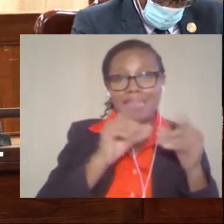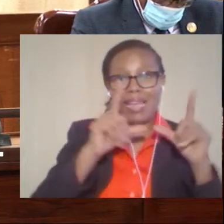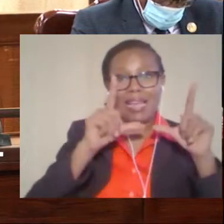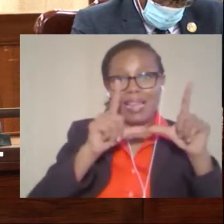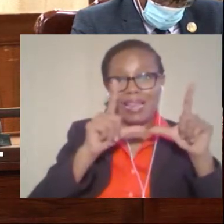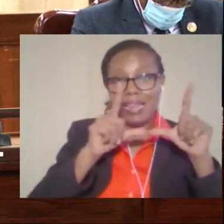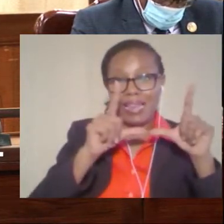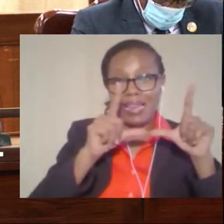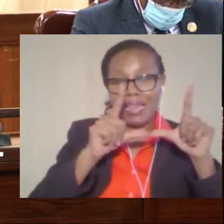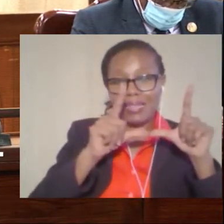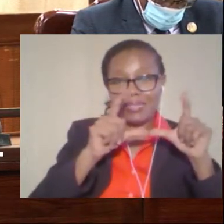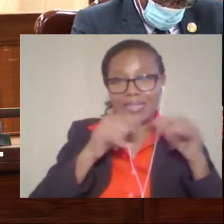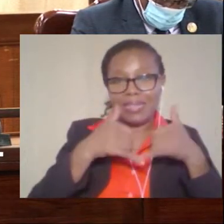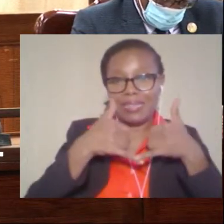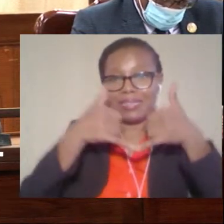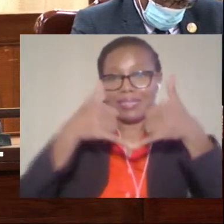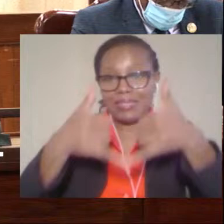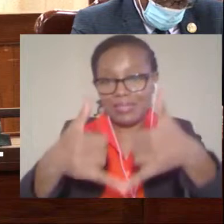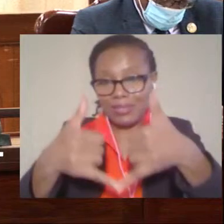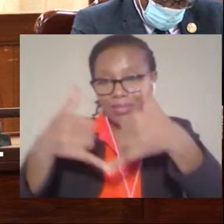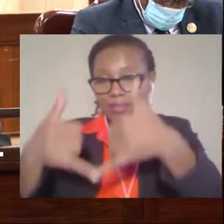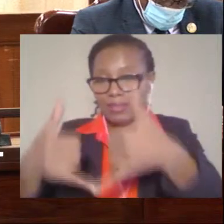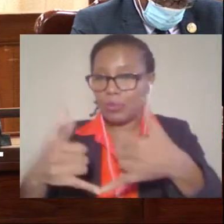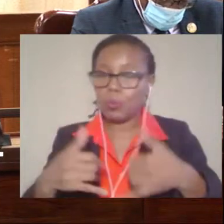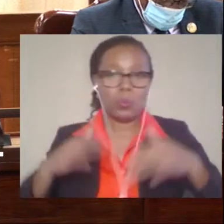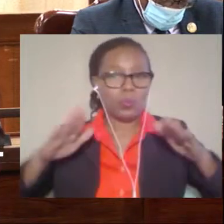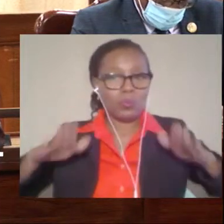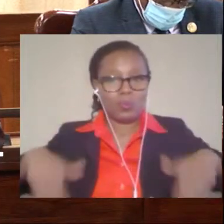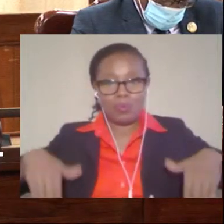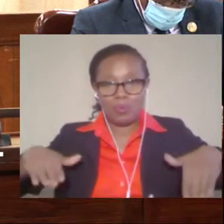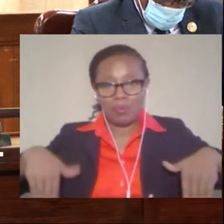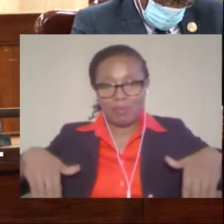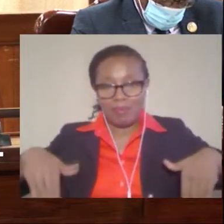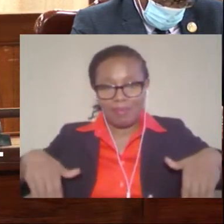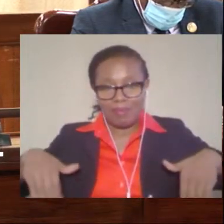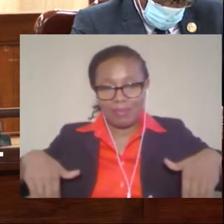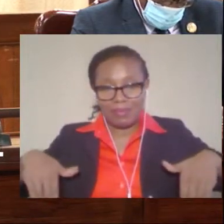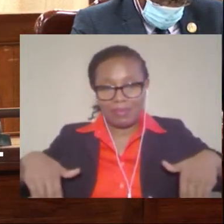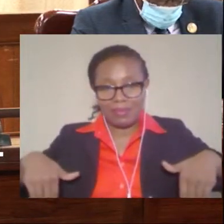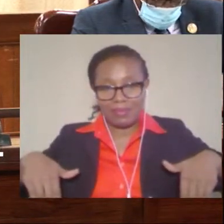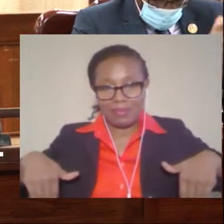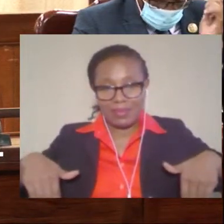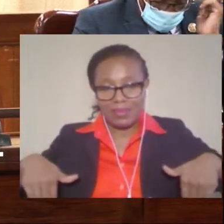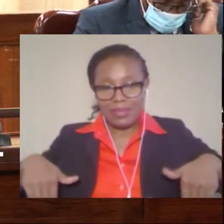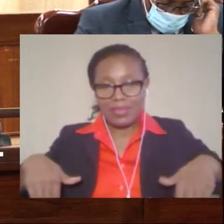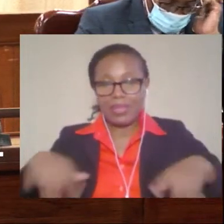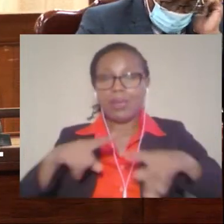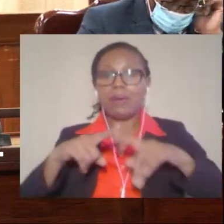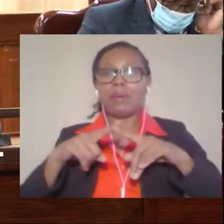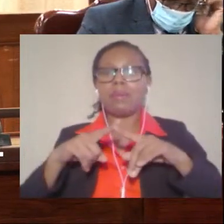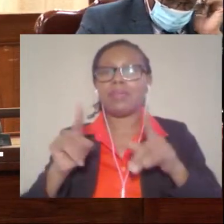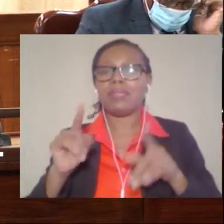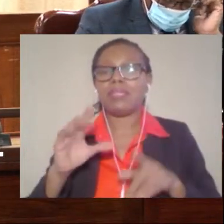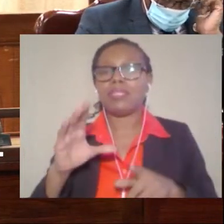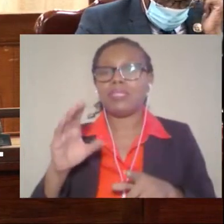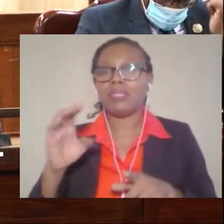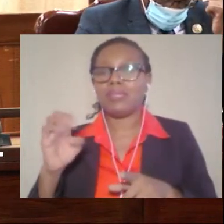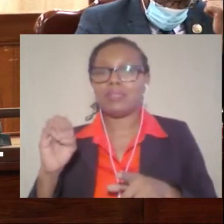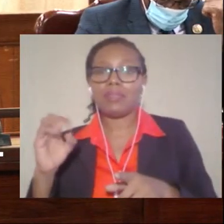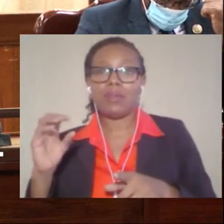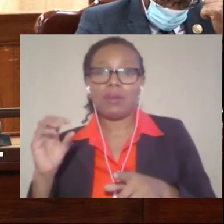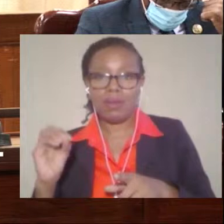chief executive officer said, I think that's where her designation is, was that applications had been